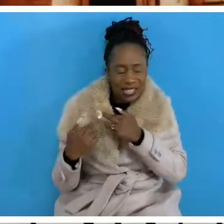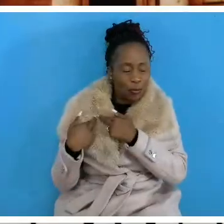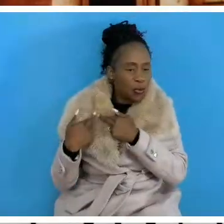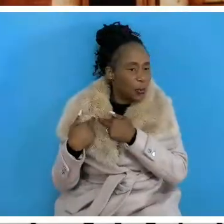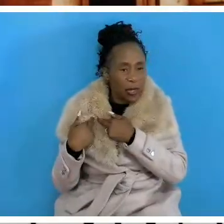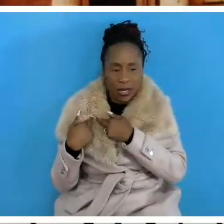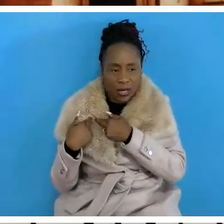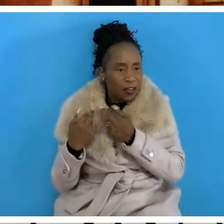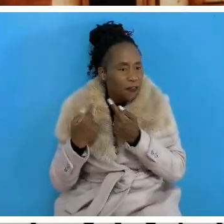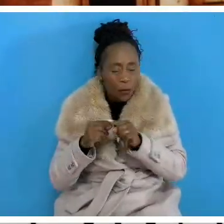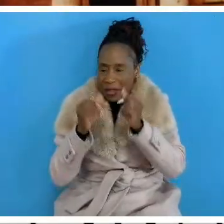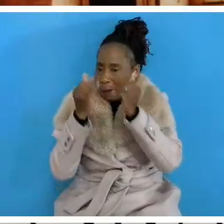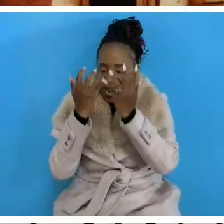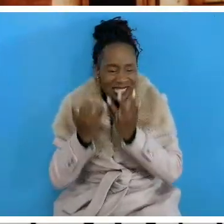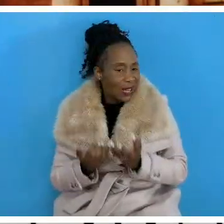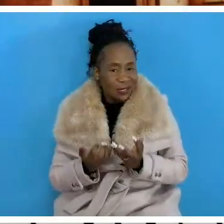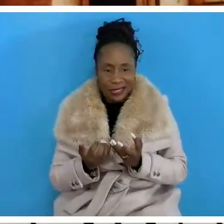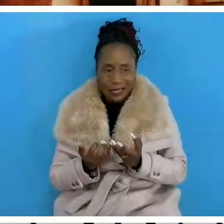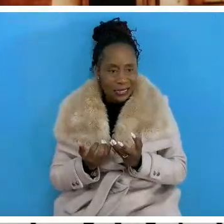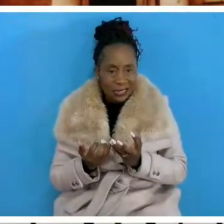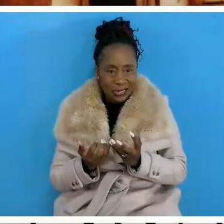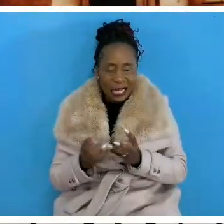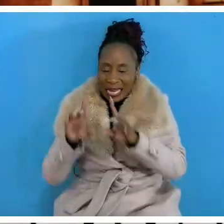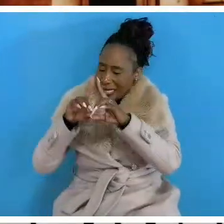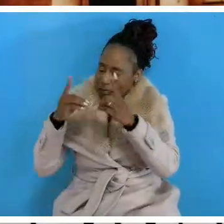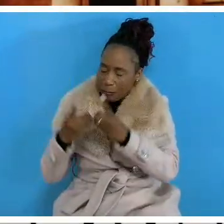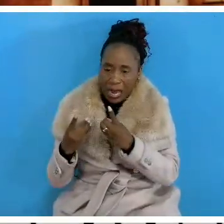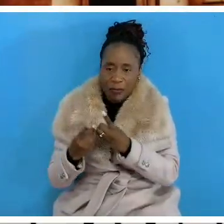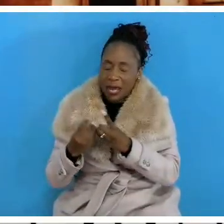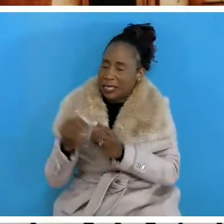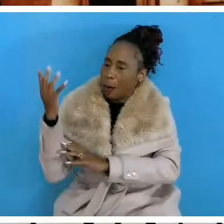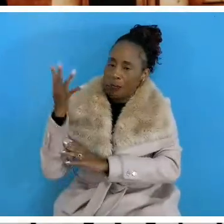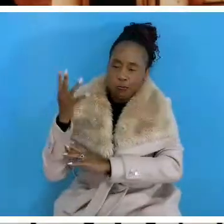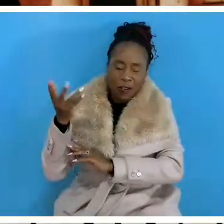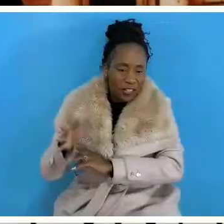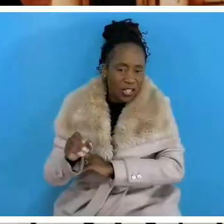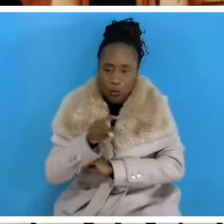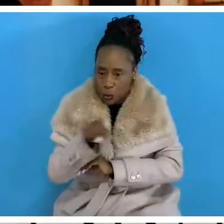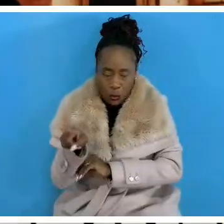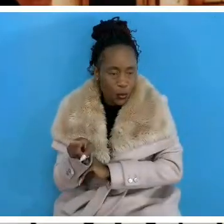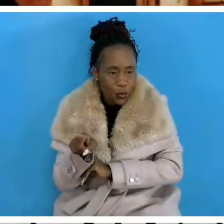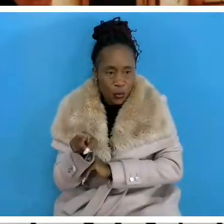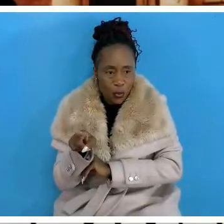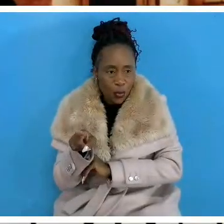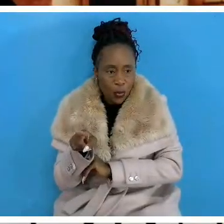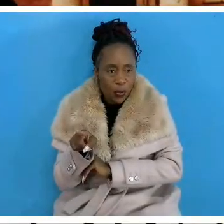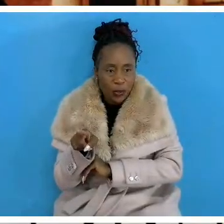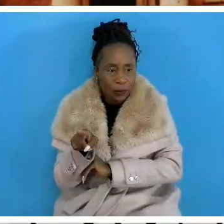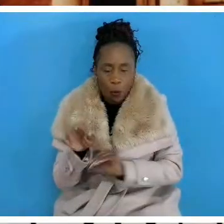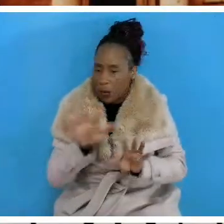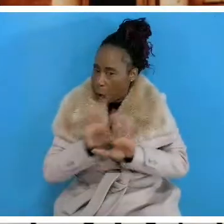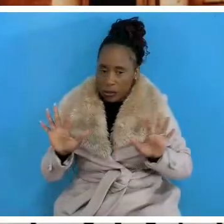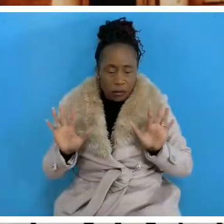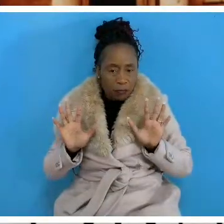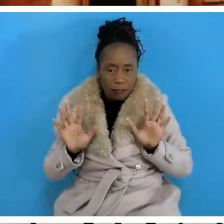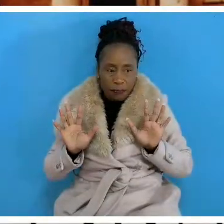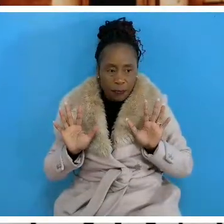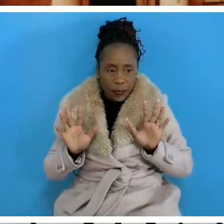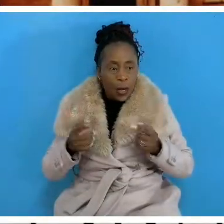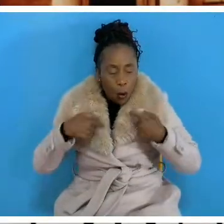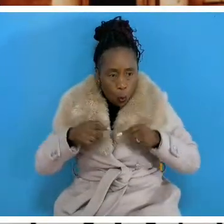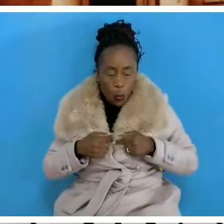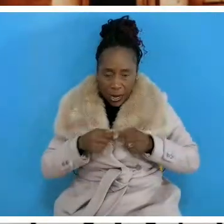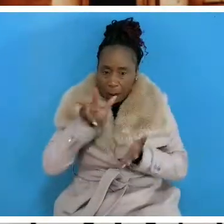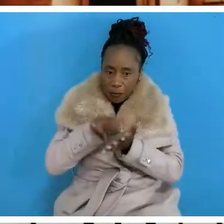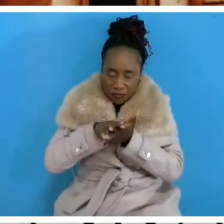responsible for the budget that the department has presented to you. We are not. We approved